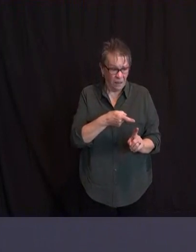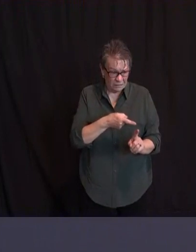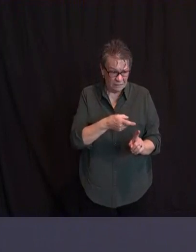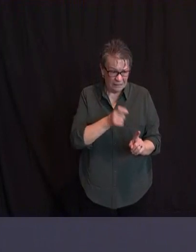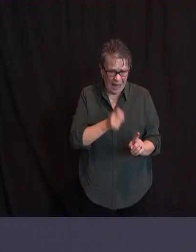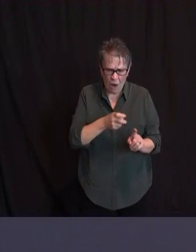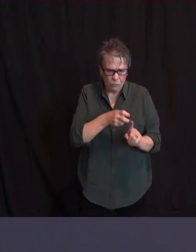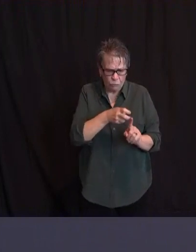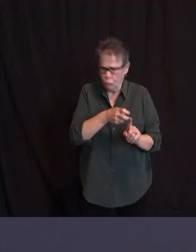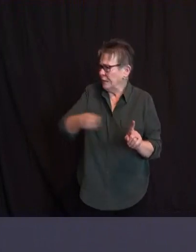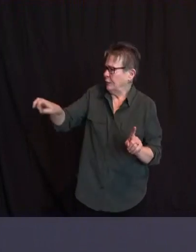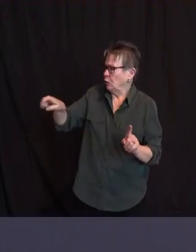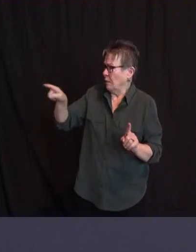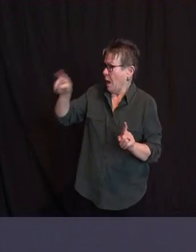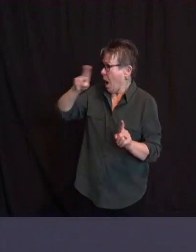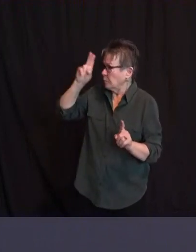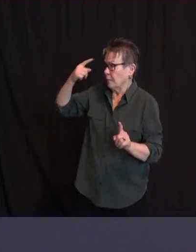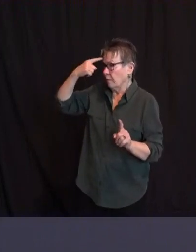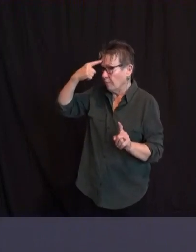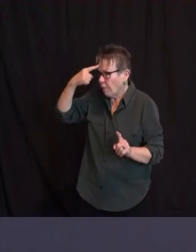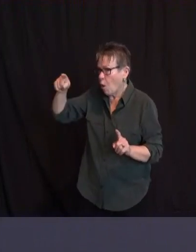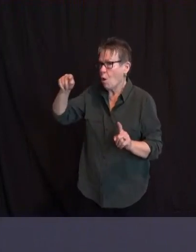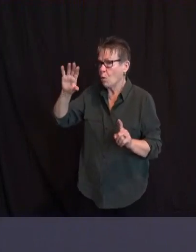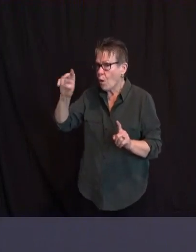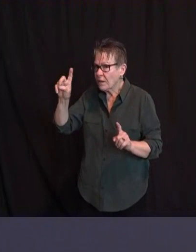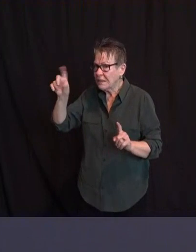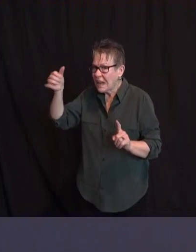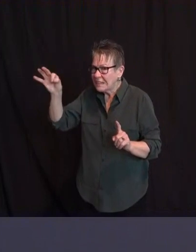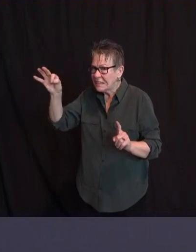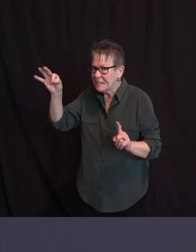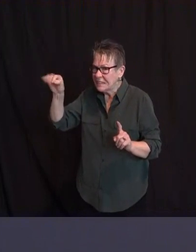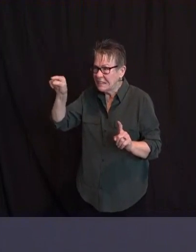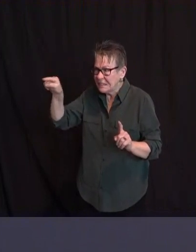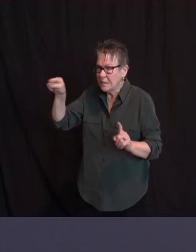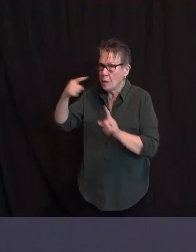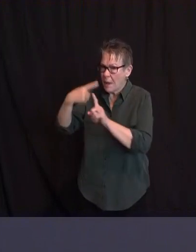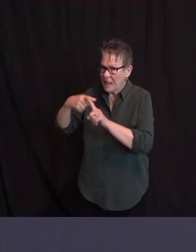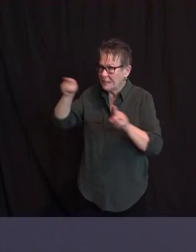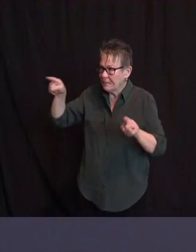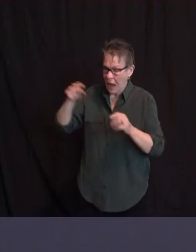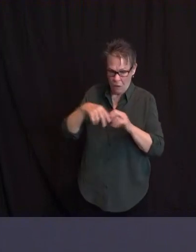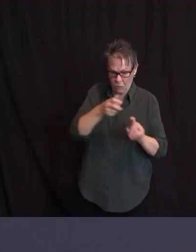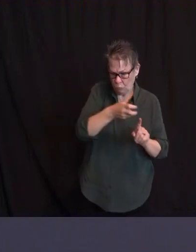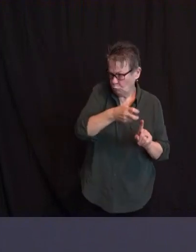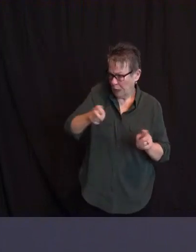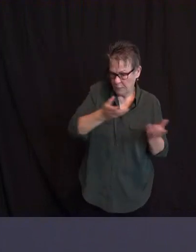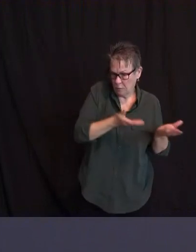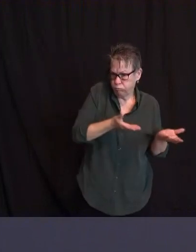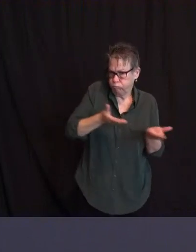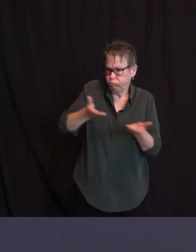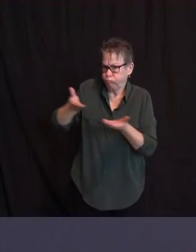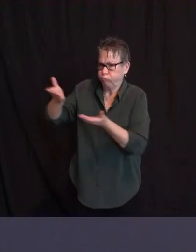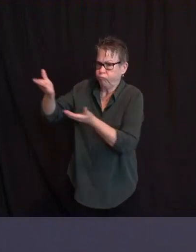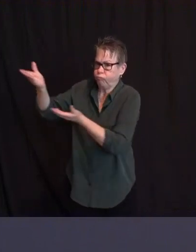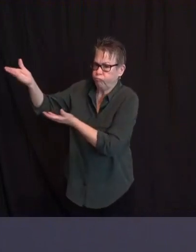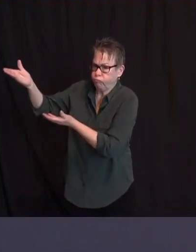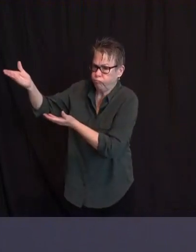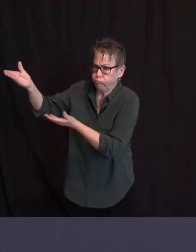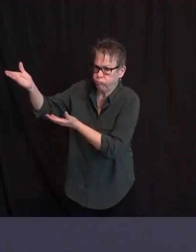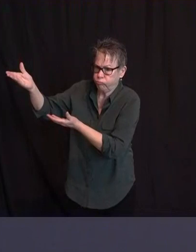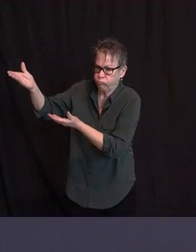these patients. We will regionalize the transfer of patients and develop an enhanced reimbursement plan with the